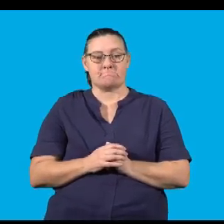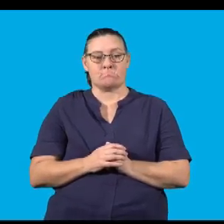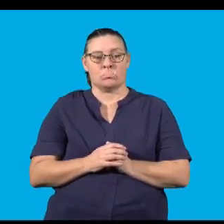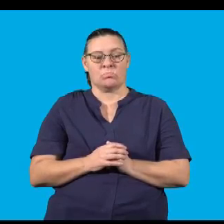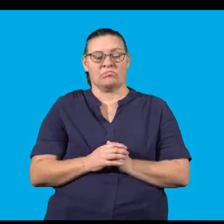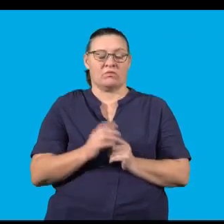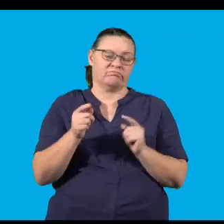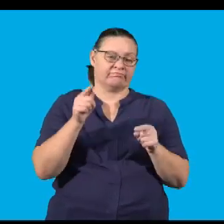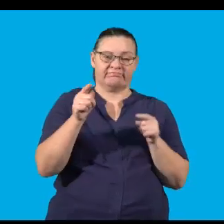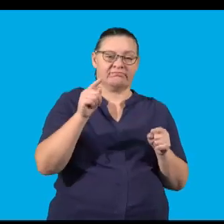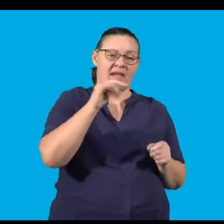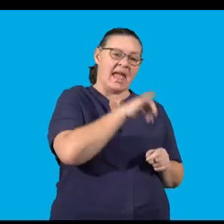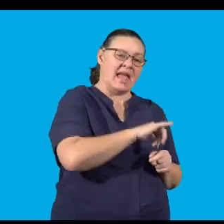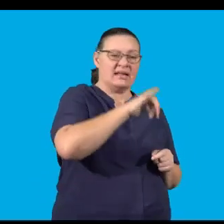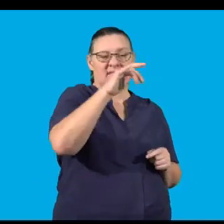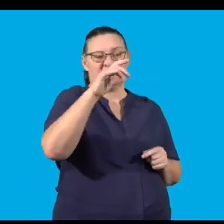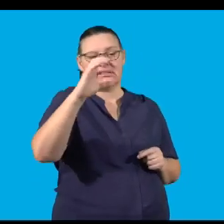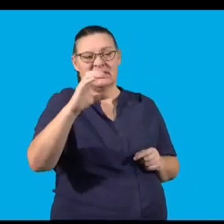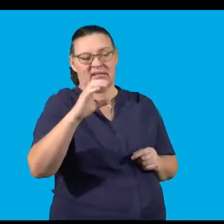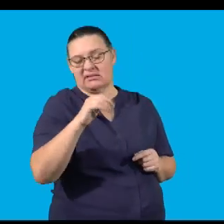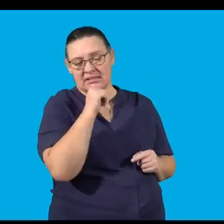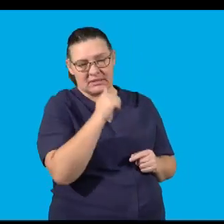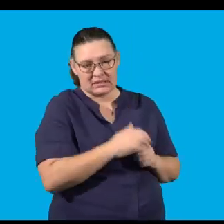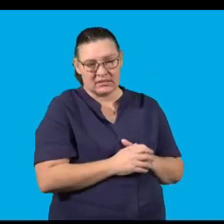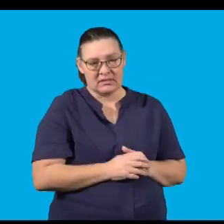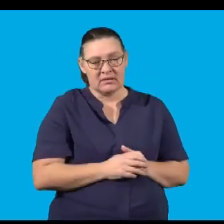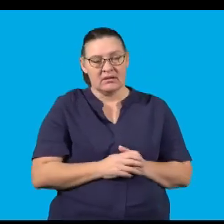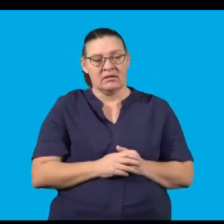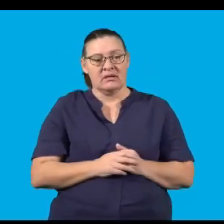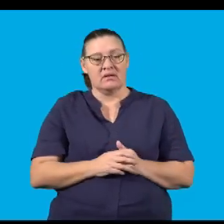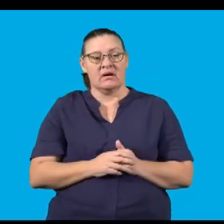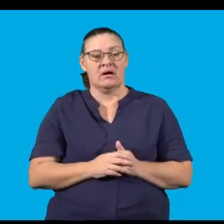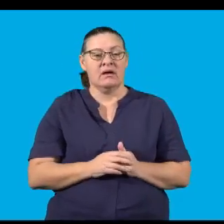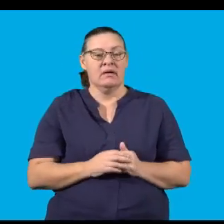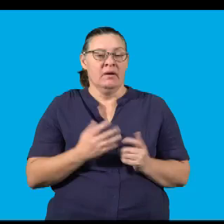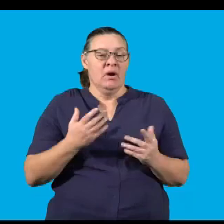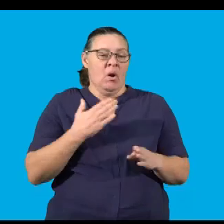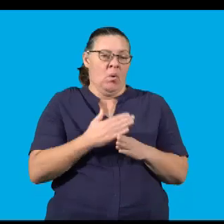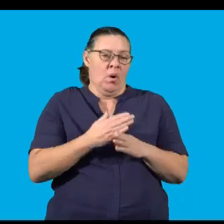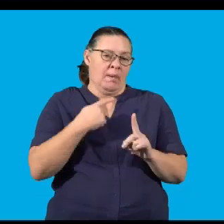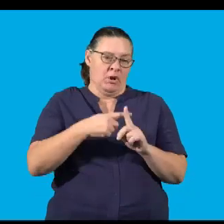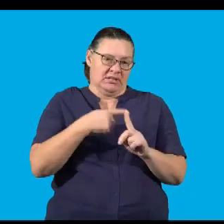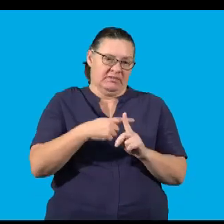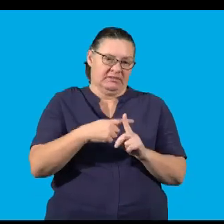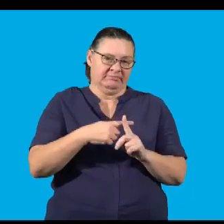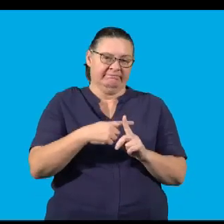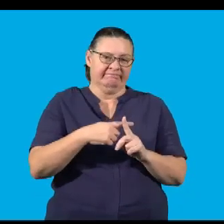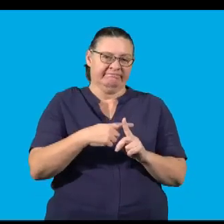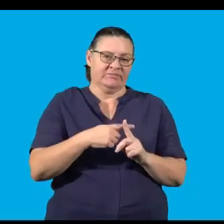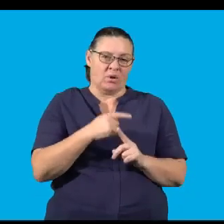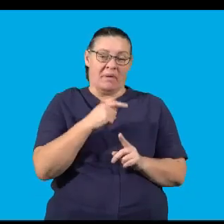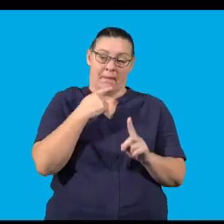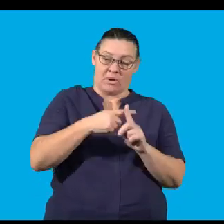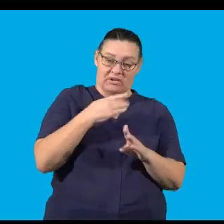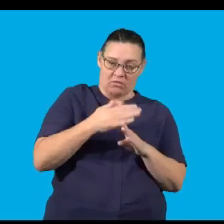coordinate A or C. It doesn't matter which one we choose. I'm going to choose to work with the coordinates that are positive because it's less likelihood